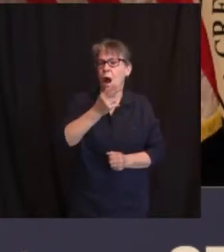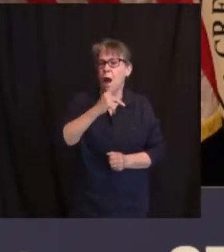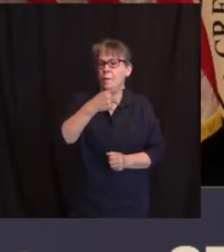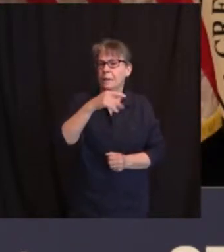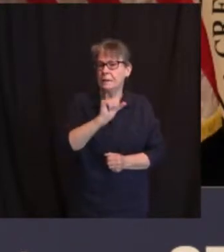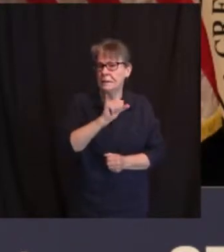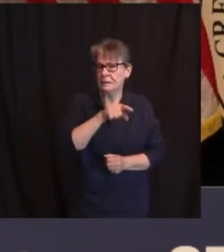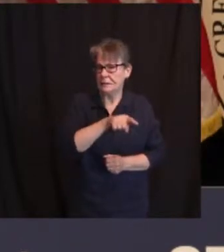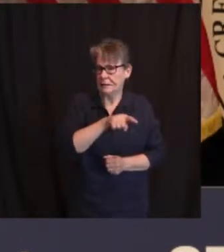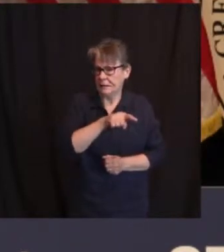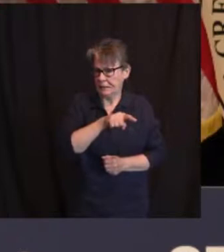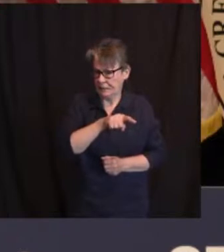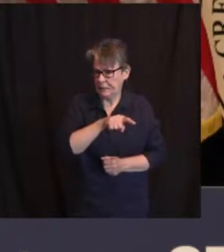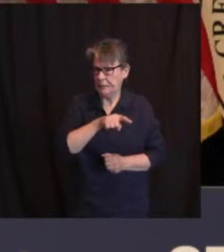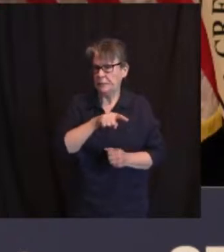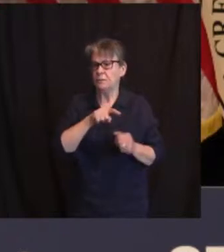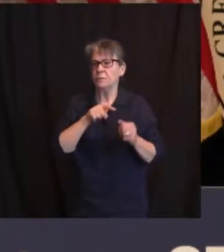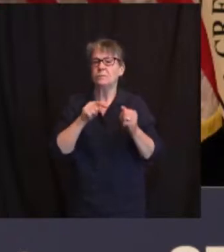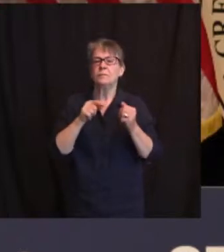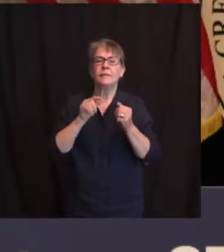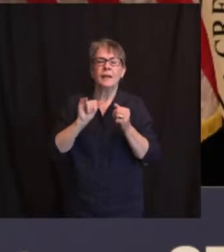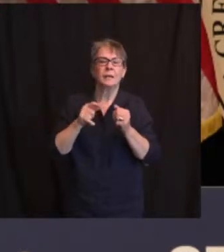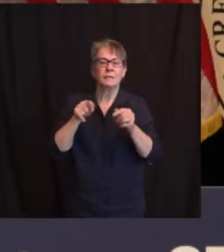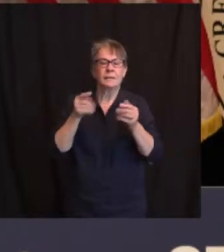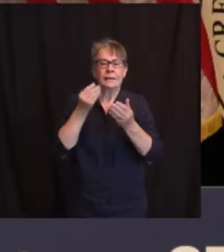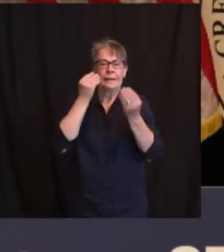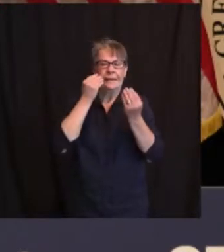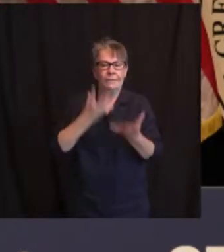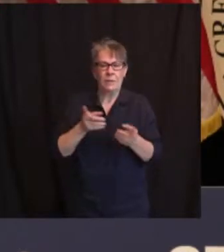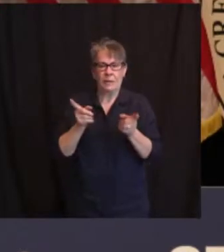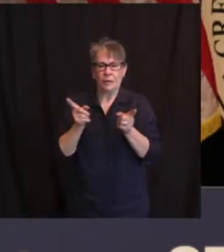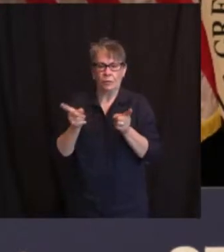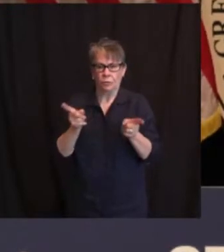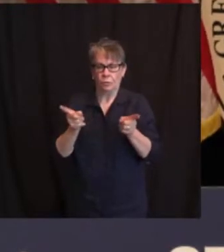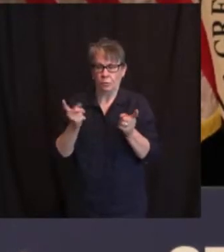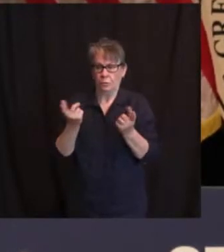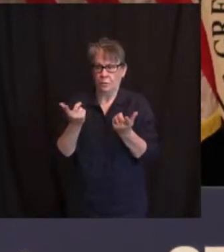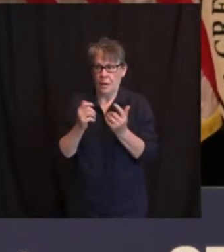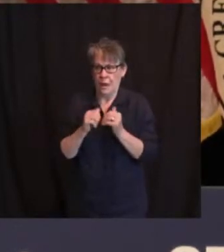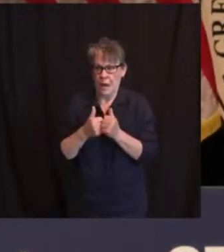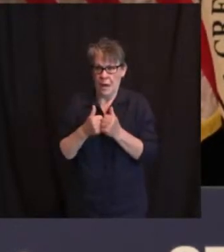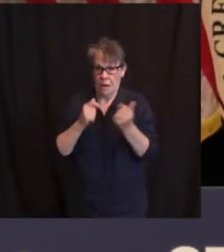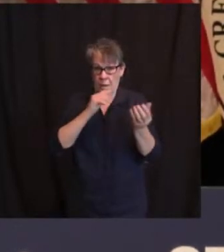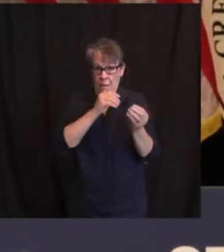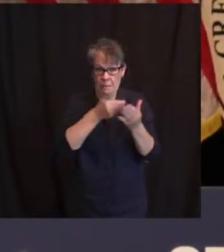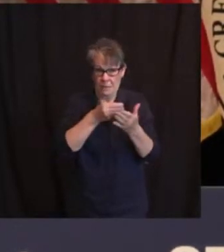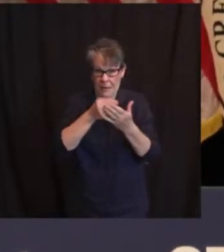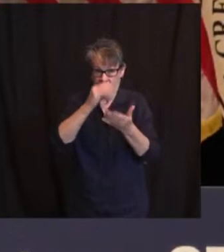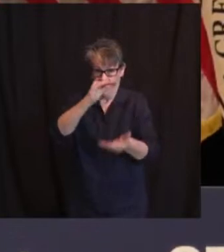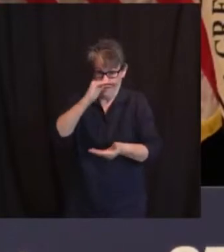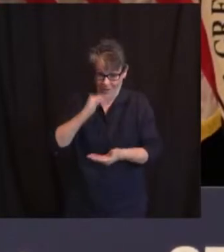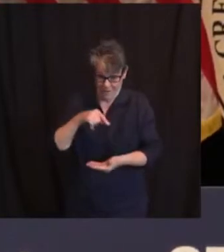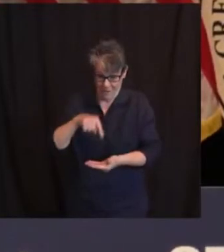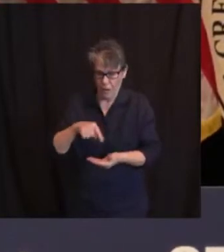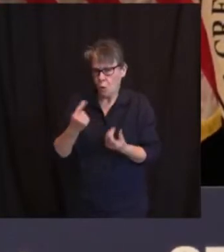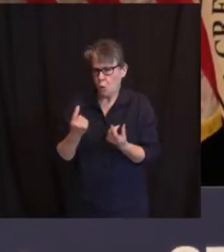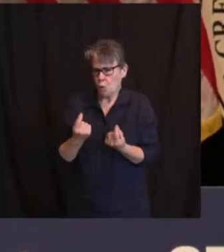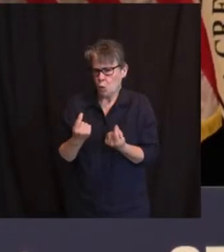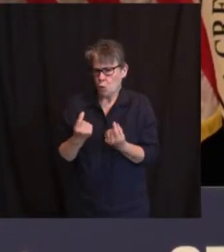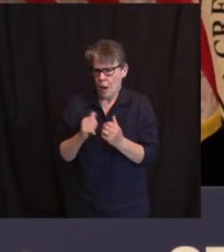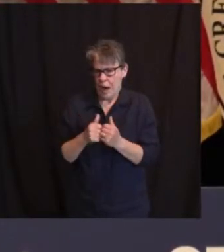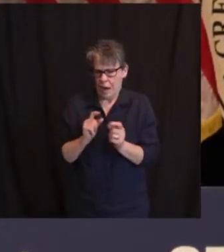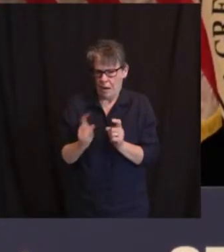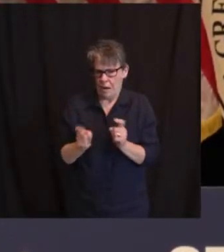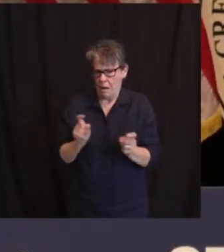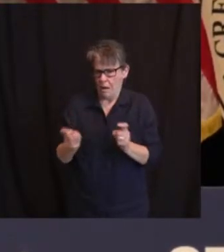opposed to funding programs directly. I think that's a fair way to put it. We are hoping for a big support from the federal government.